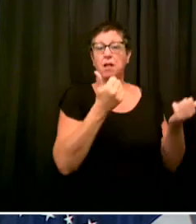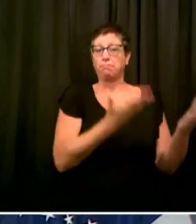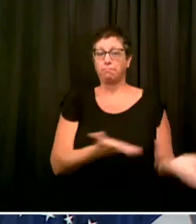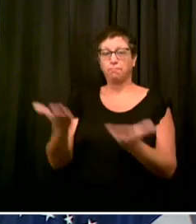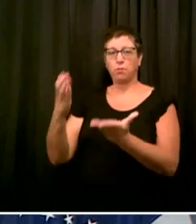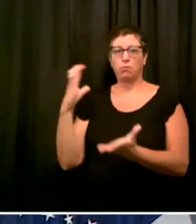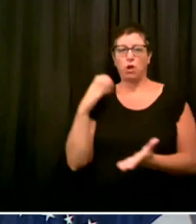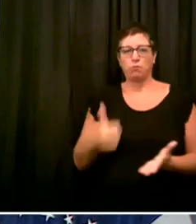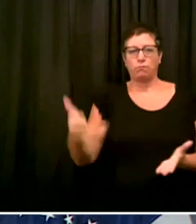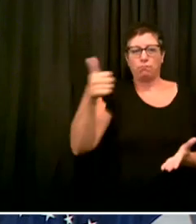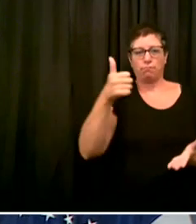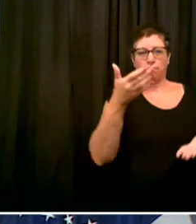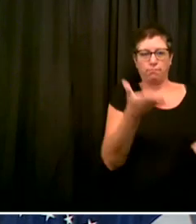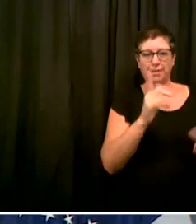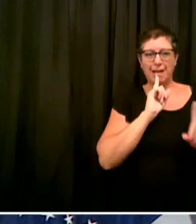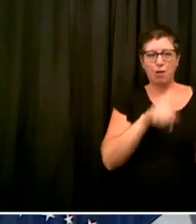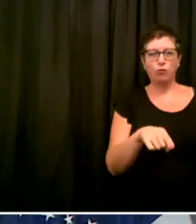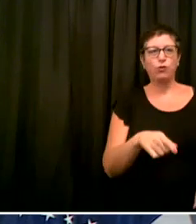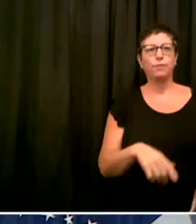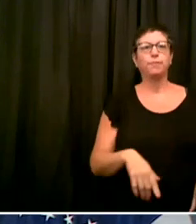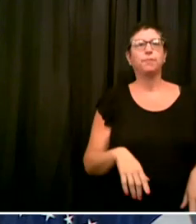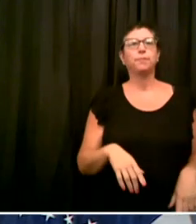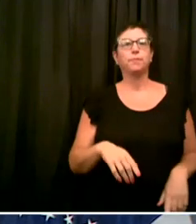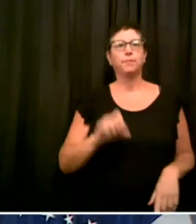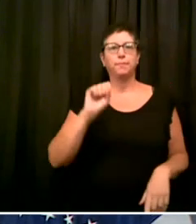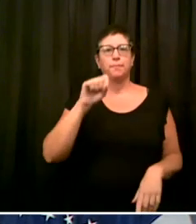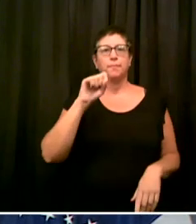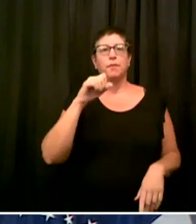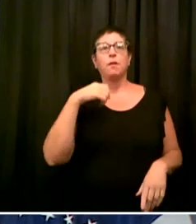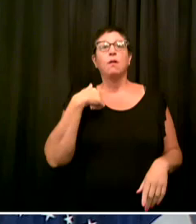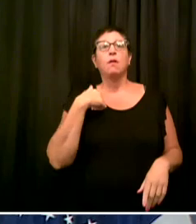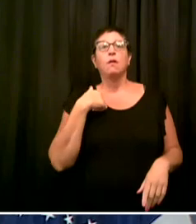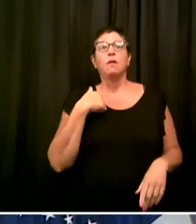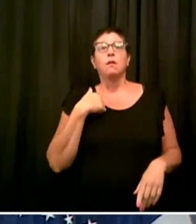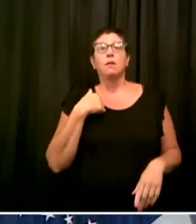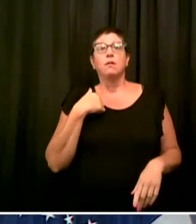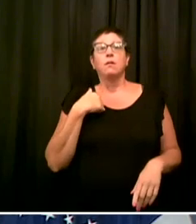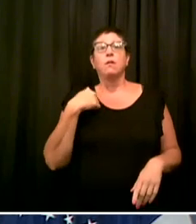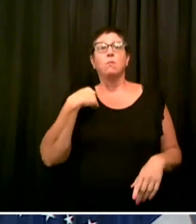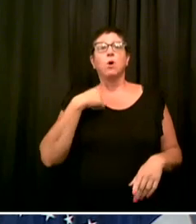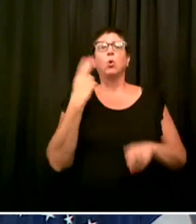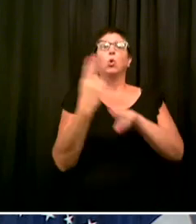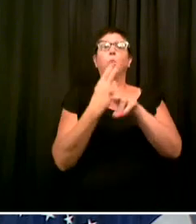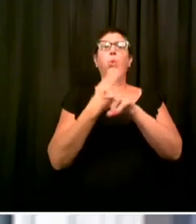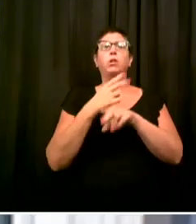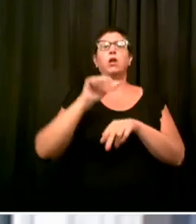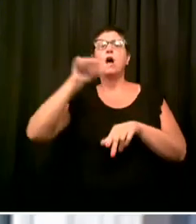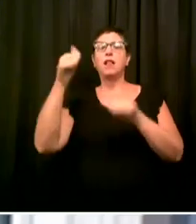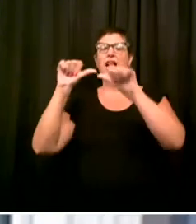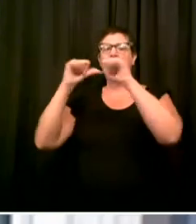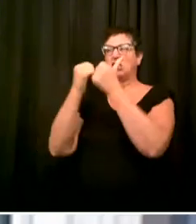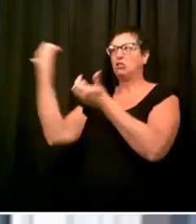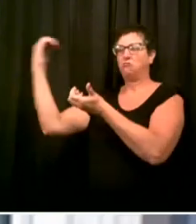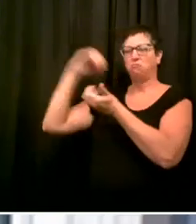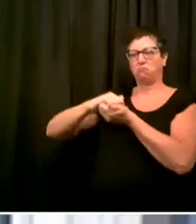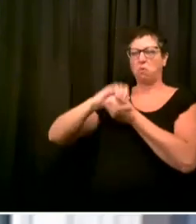for schools to submit is that we have our sister agencies, some of whom you've already mentioned, DOT, NYPD,